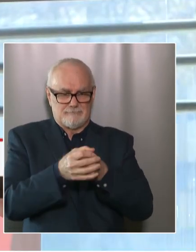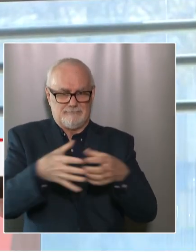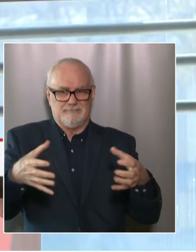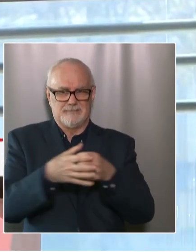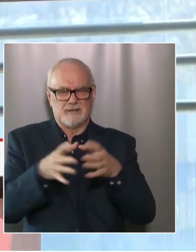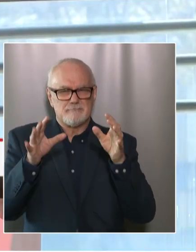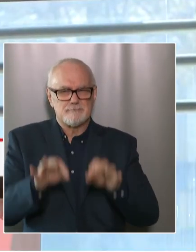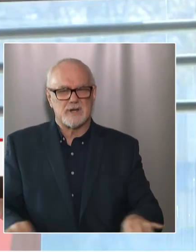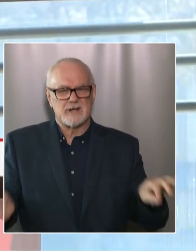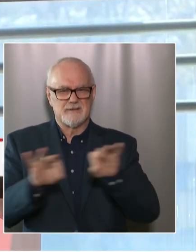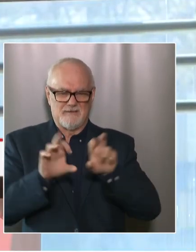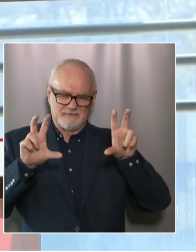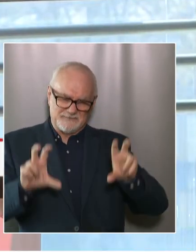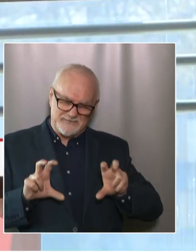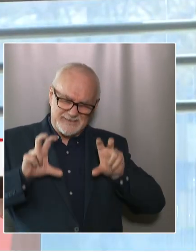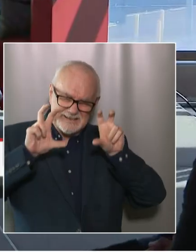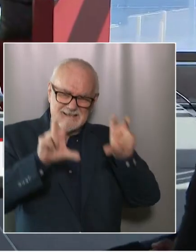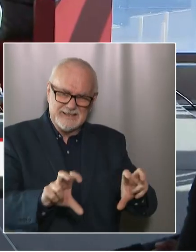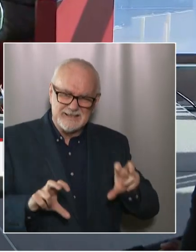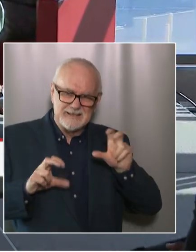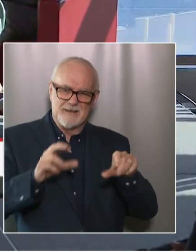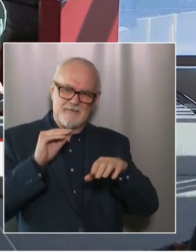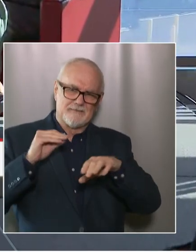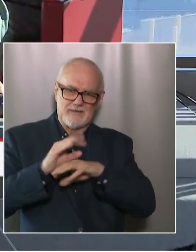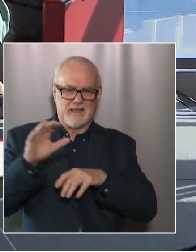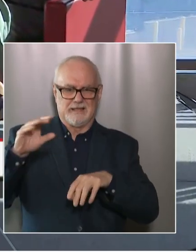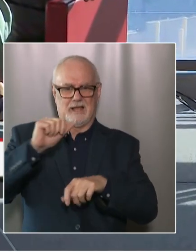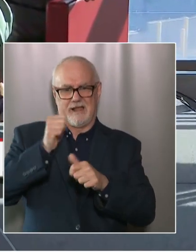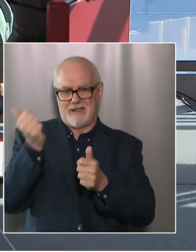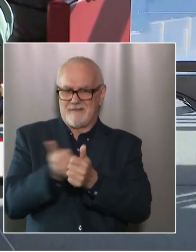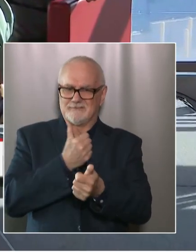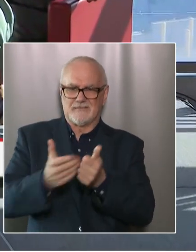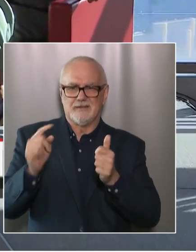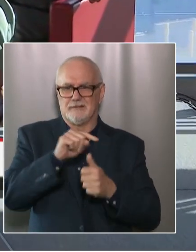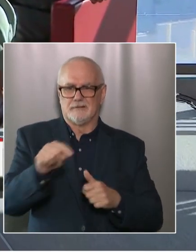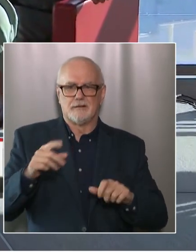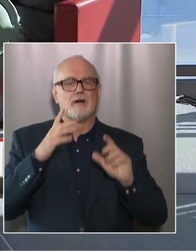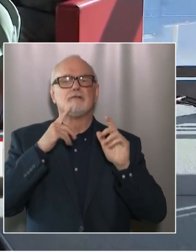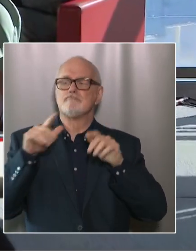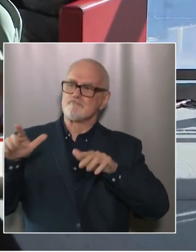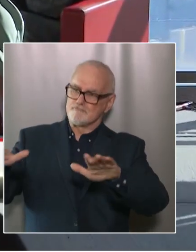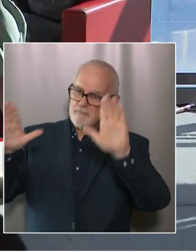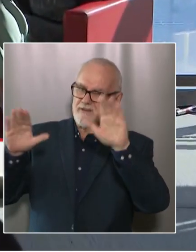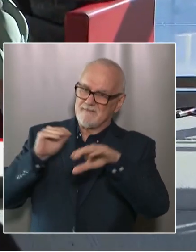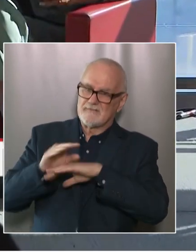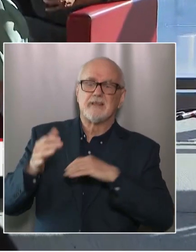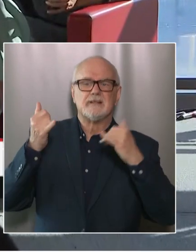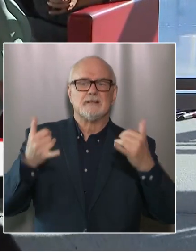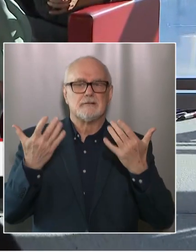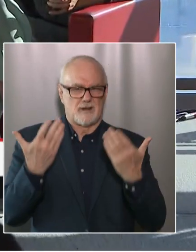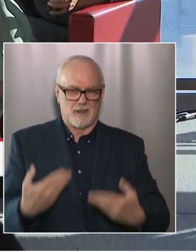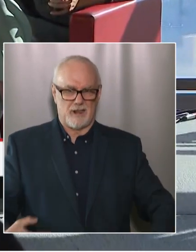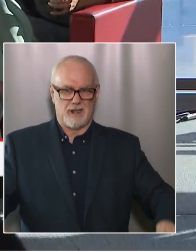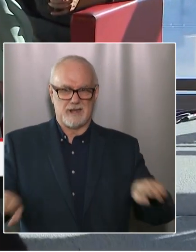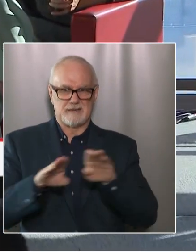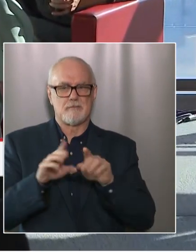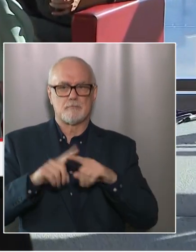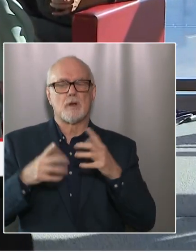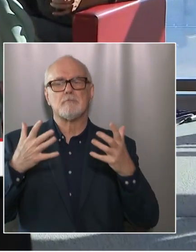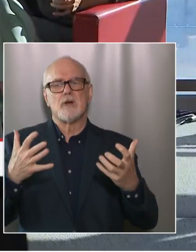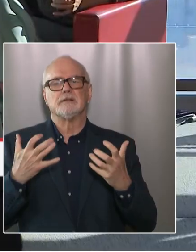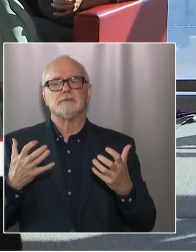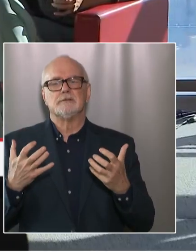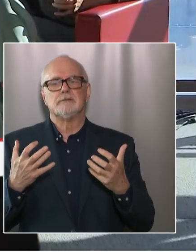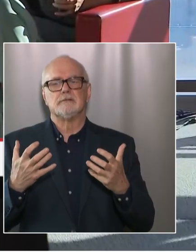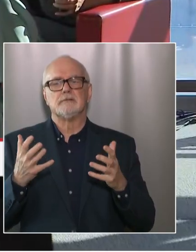advice. As we kind of wrap up here, I wanted to maybe turn to finding out a little bit